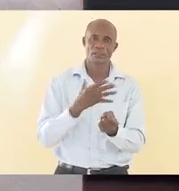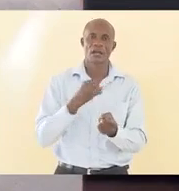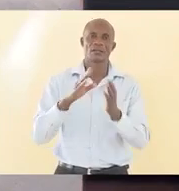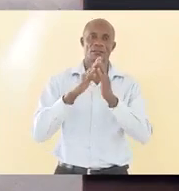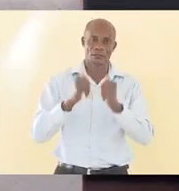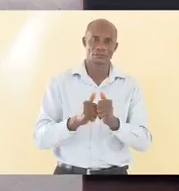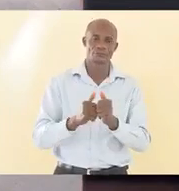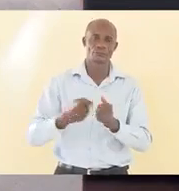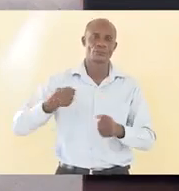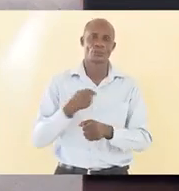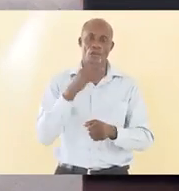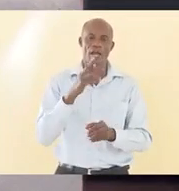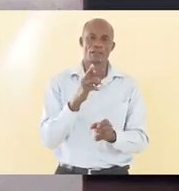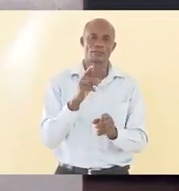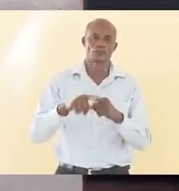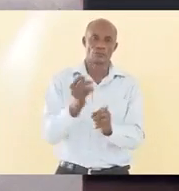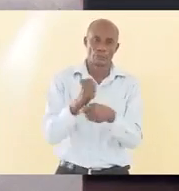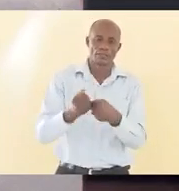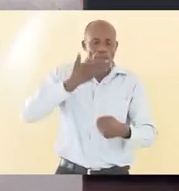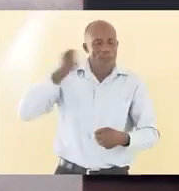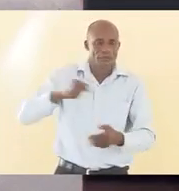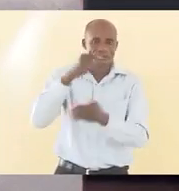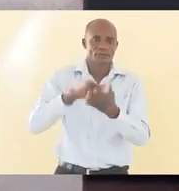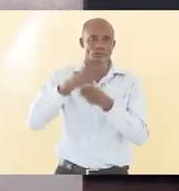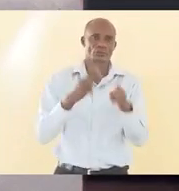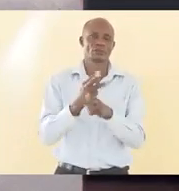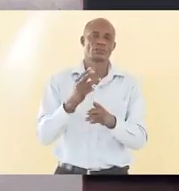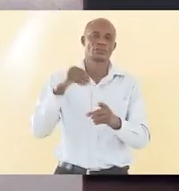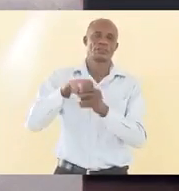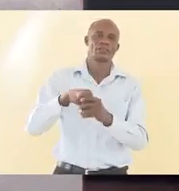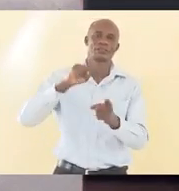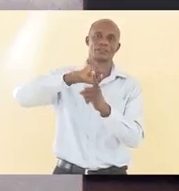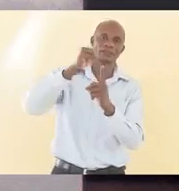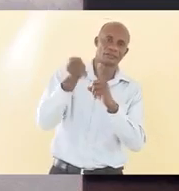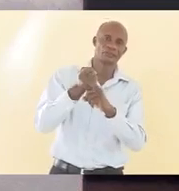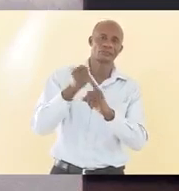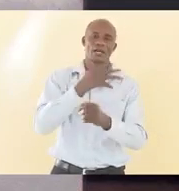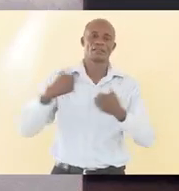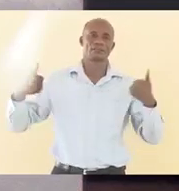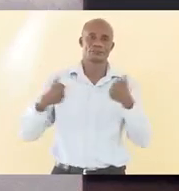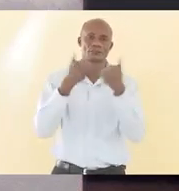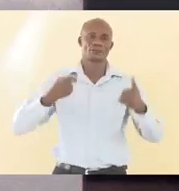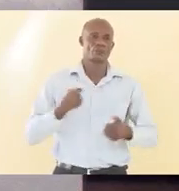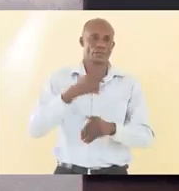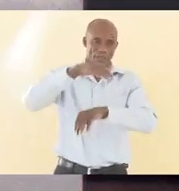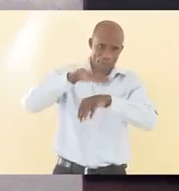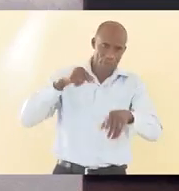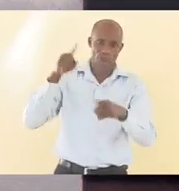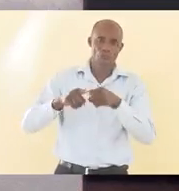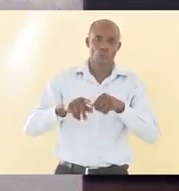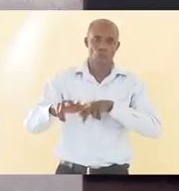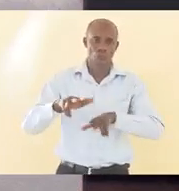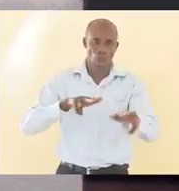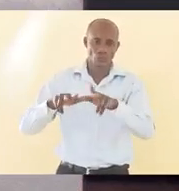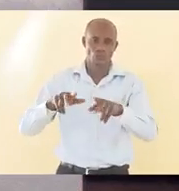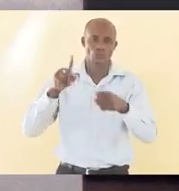fallen. We are to make the best of this world in the circumstances and the challenges of this world. We are called to walk